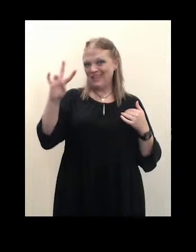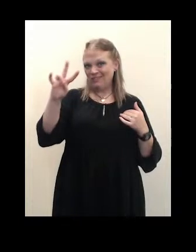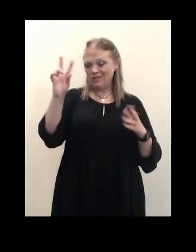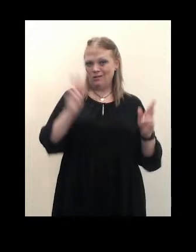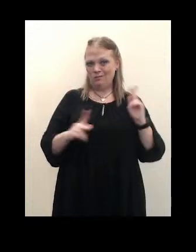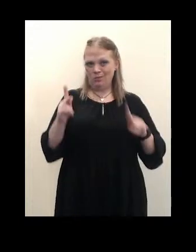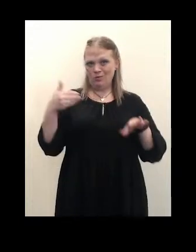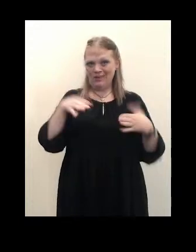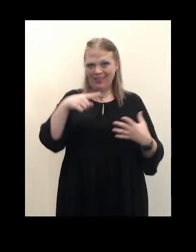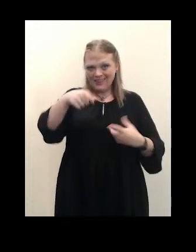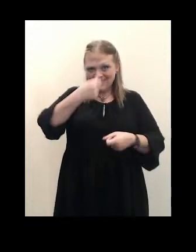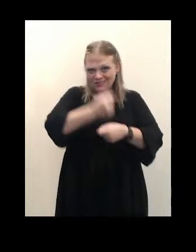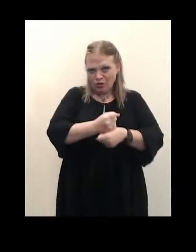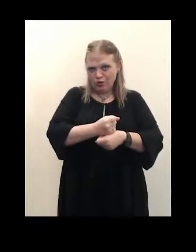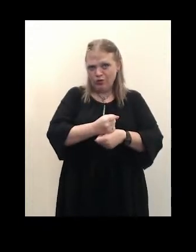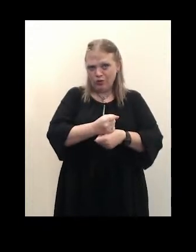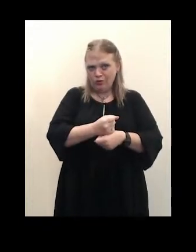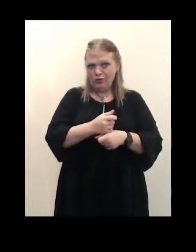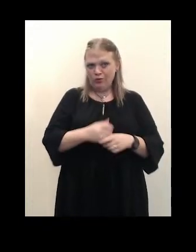this year.